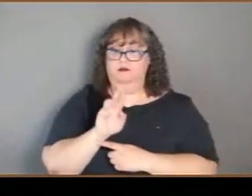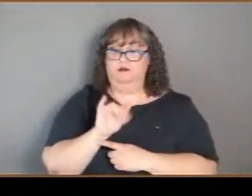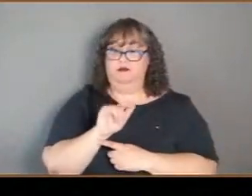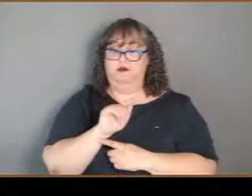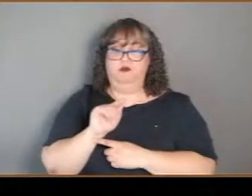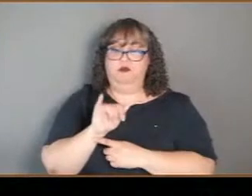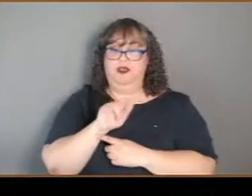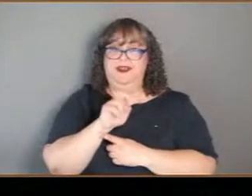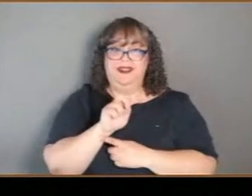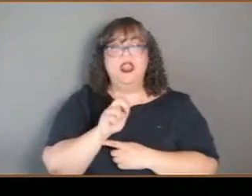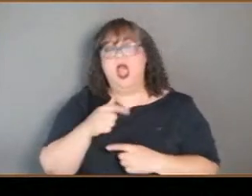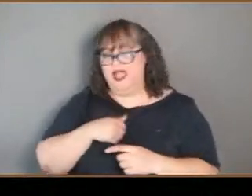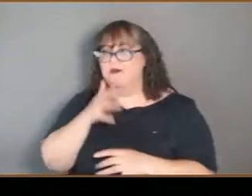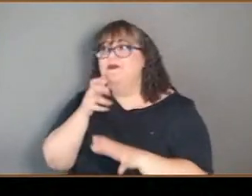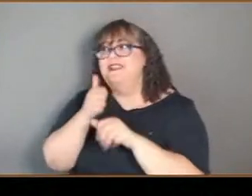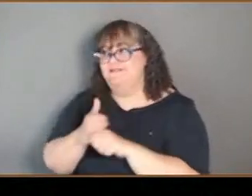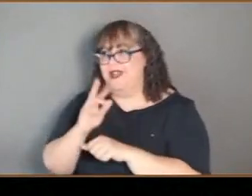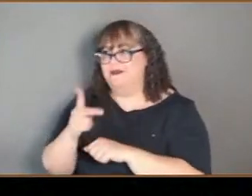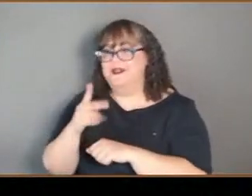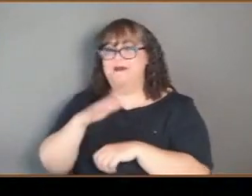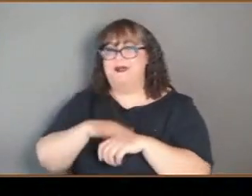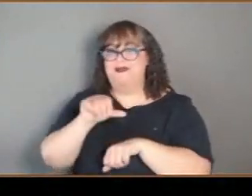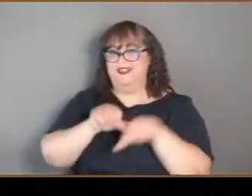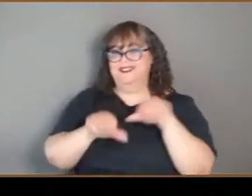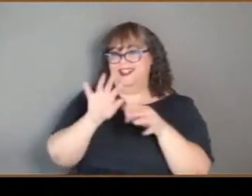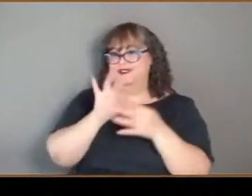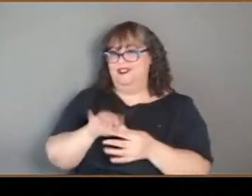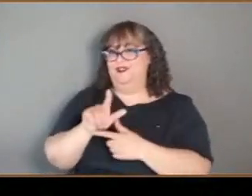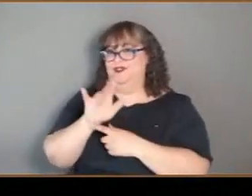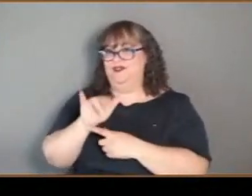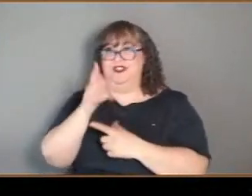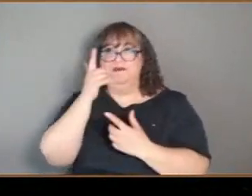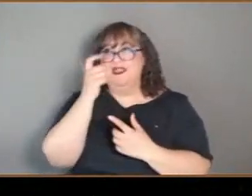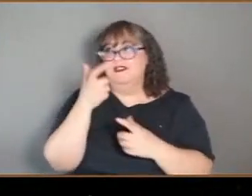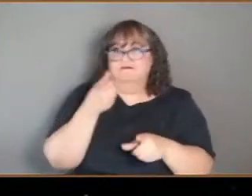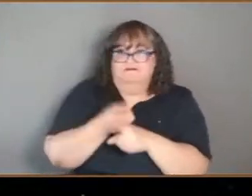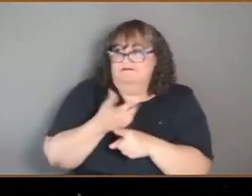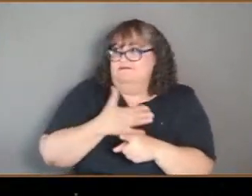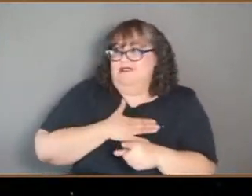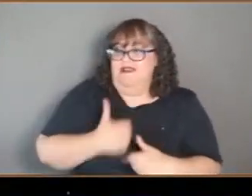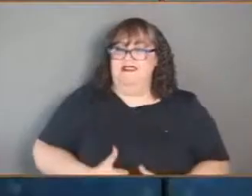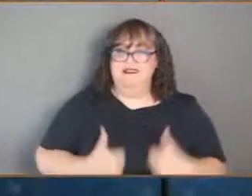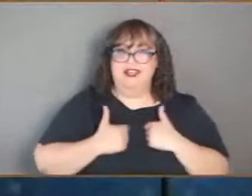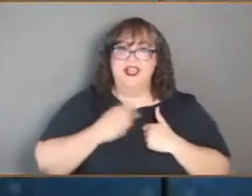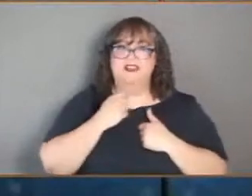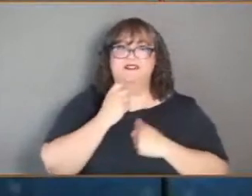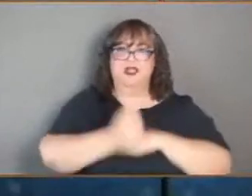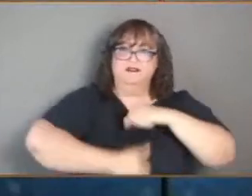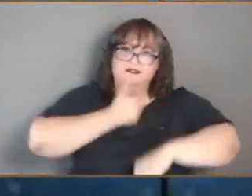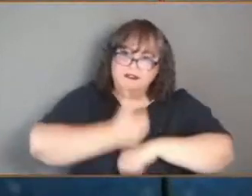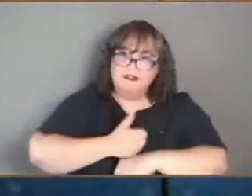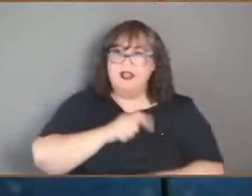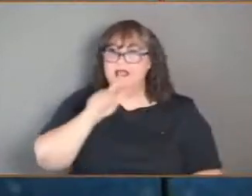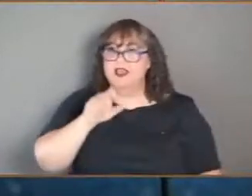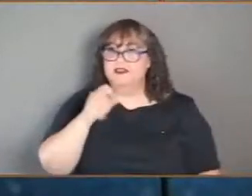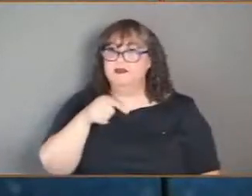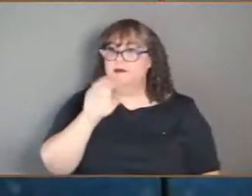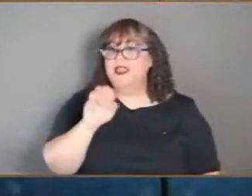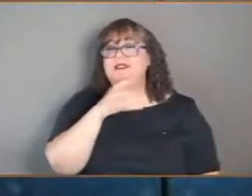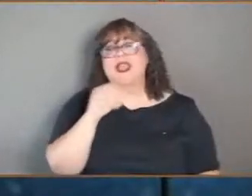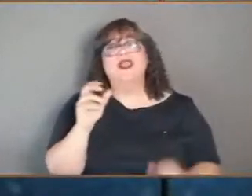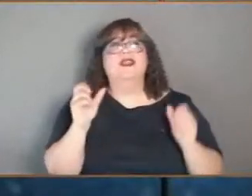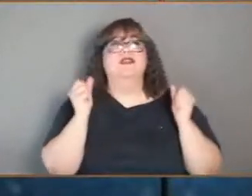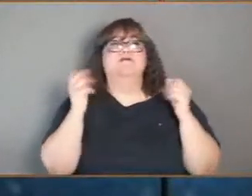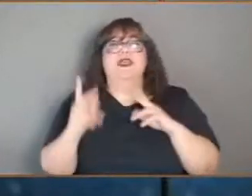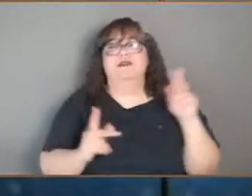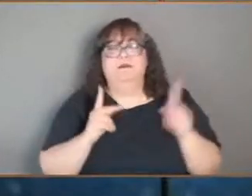of Lucy because it's impacted not only my life, not only the creation of the Space Academy, but also the lives of the countless people that have worked on it. So